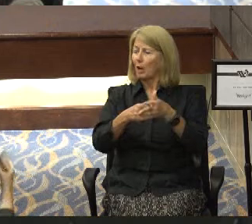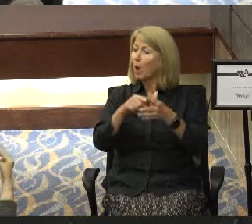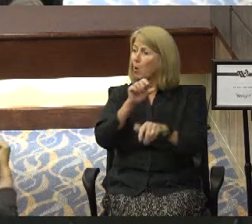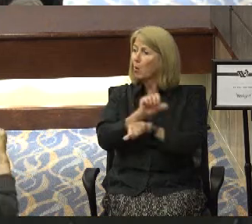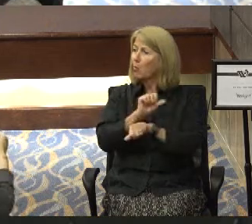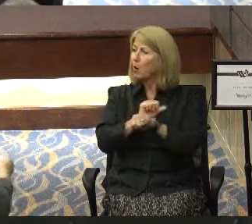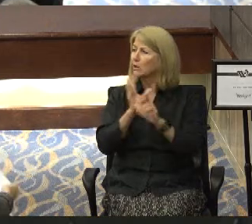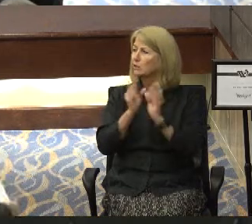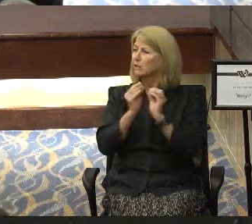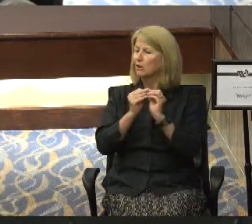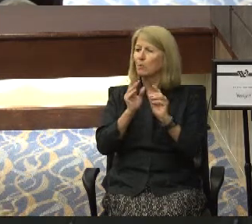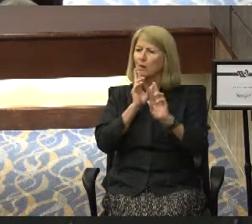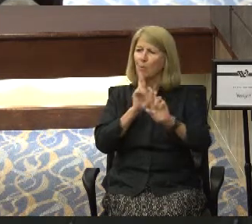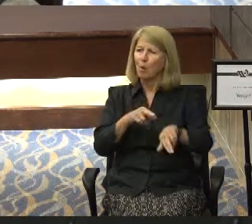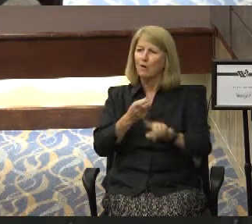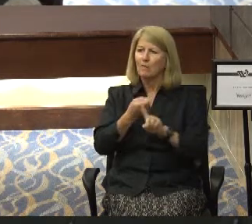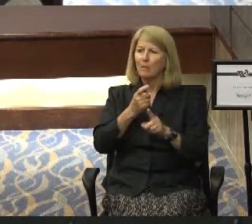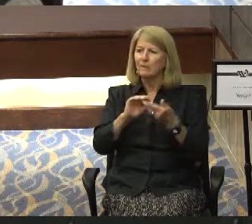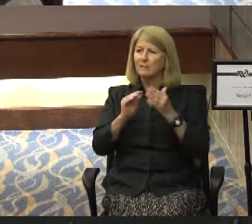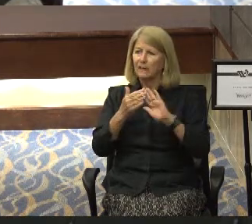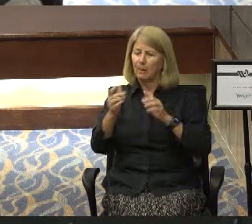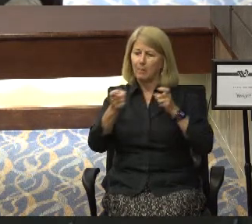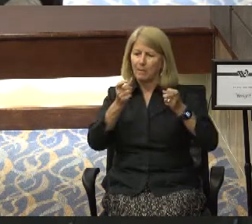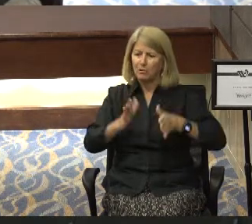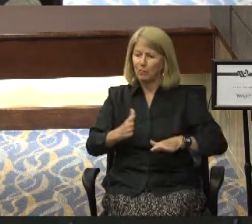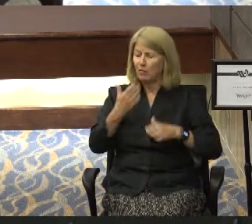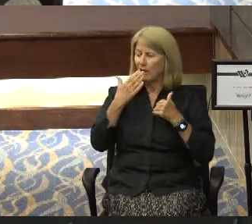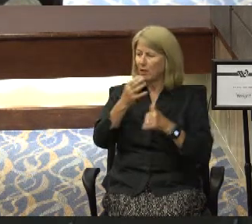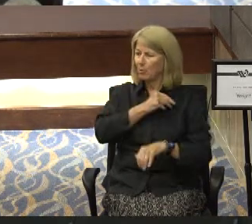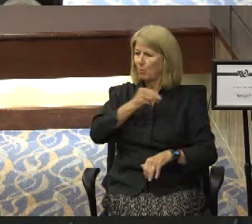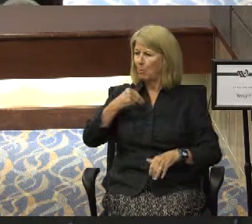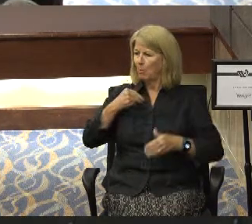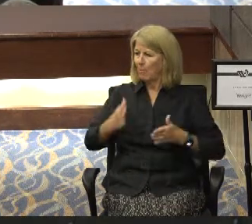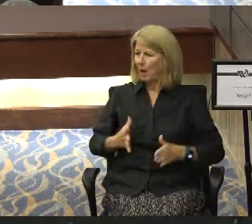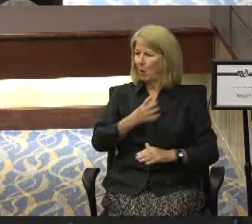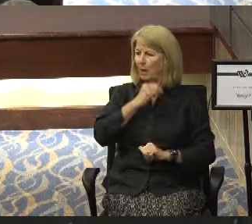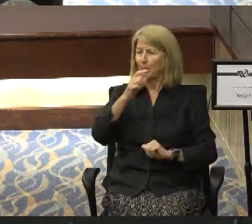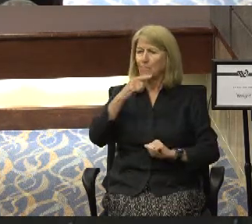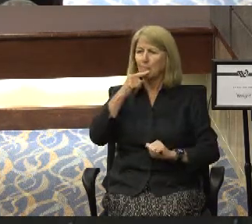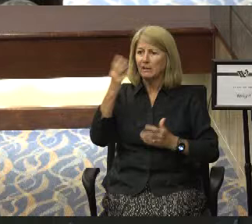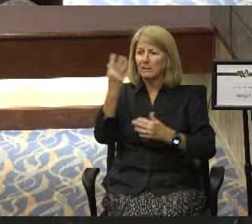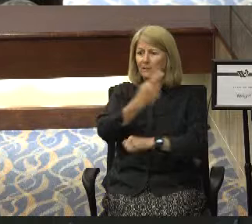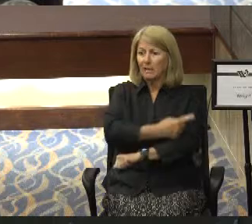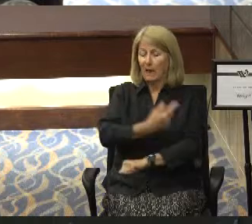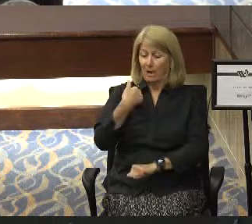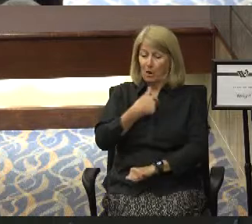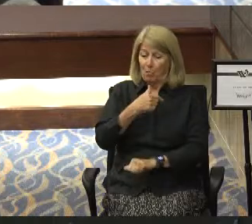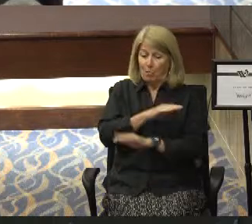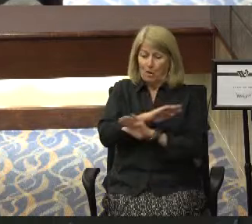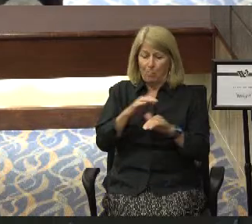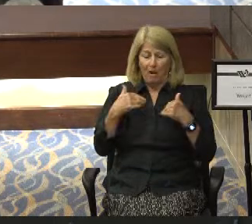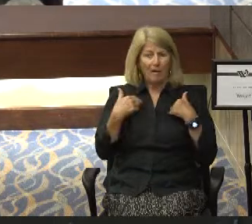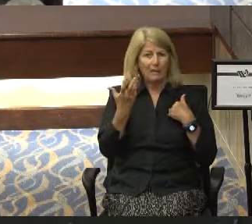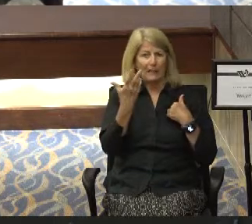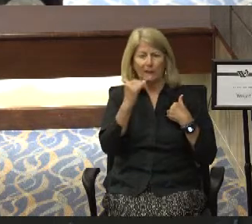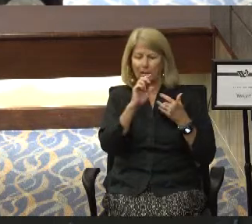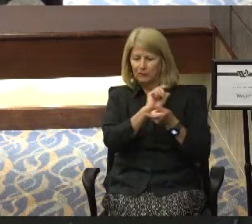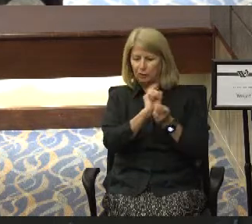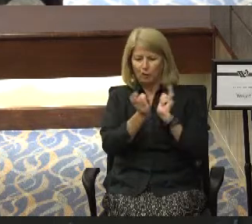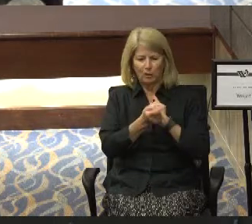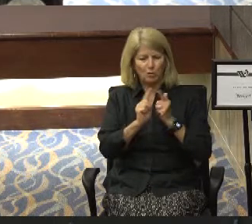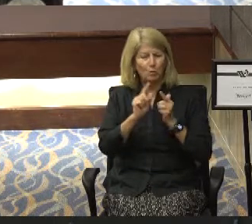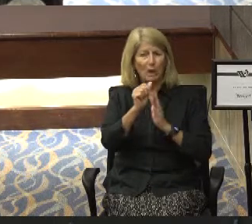manager. Thanks, Mayor, and welcome City Council members and to the public today. We don't have any changes